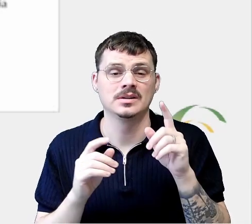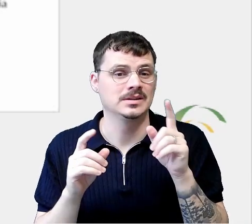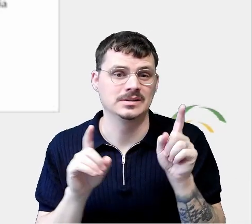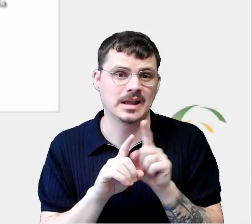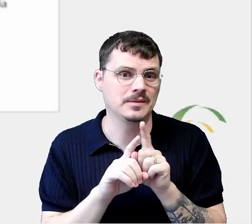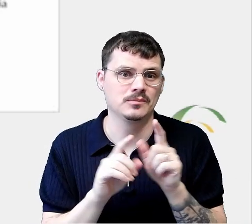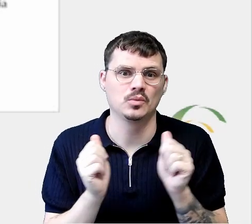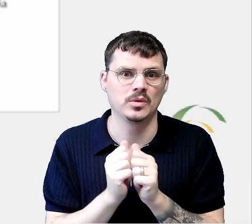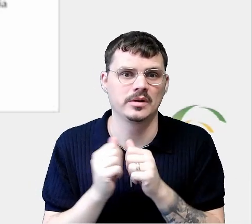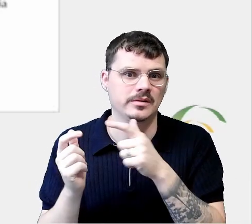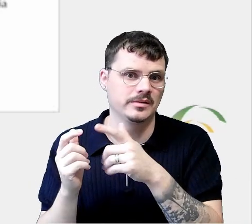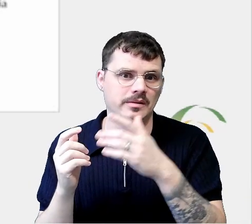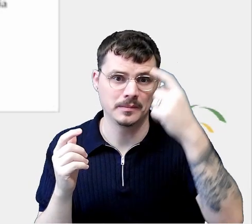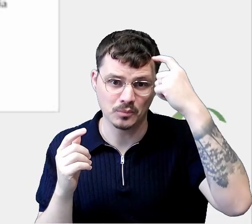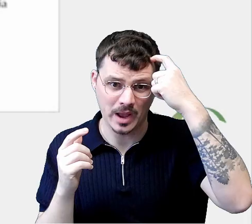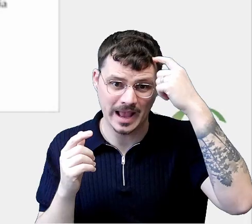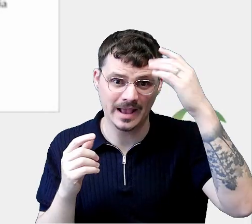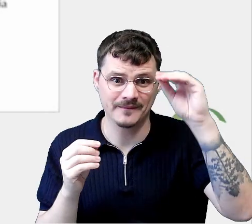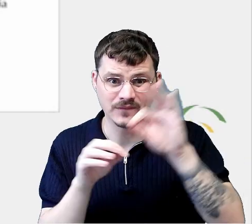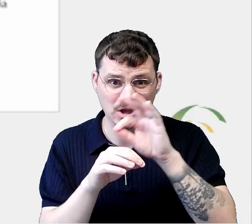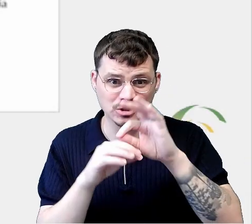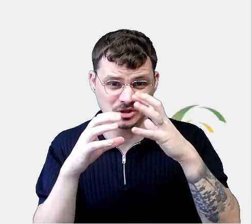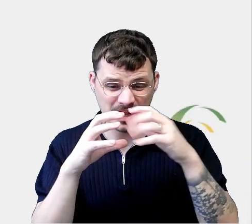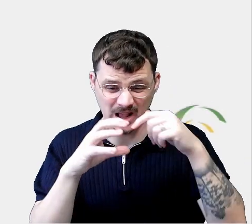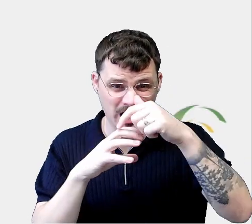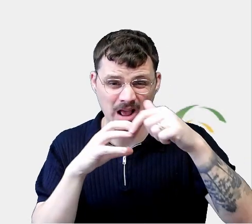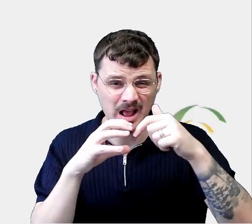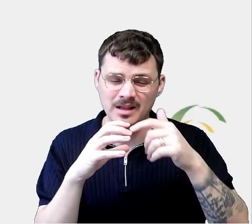as there are parts of the brain and function.